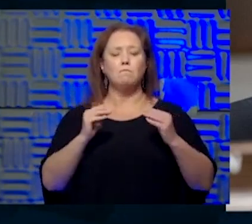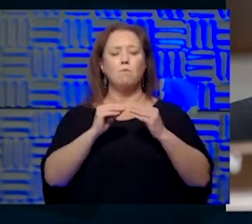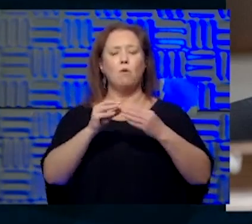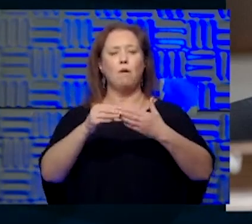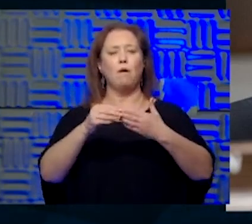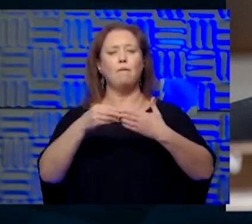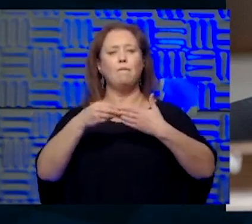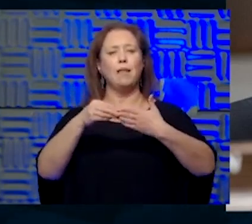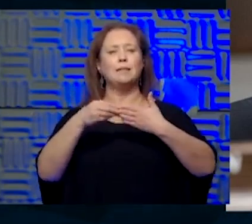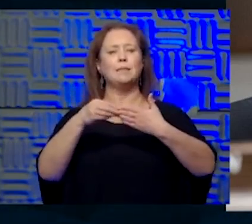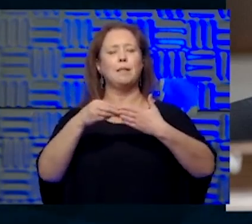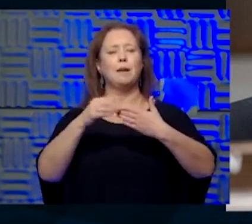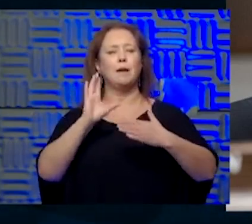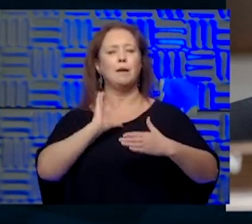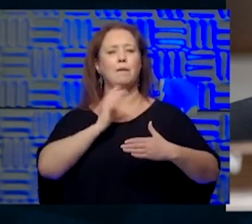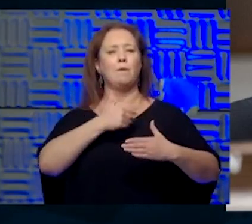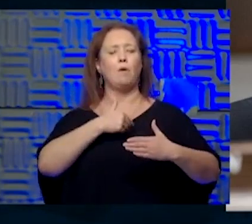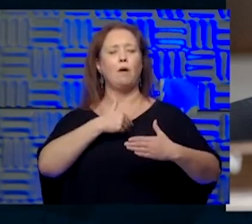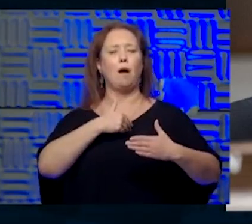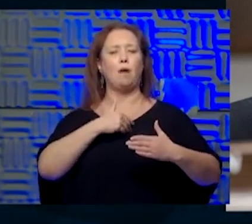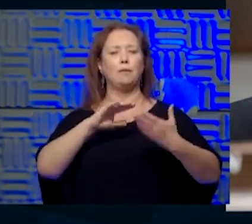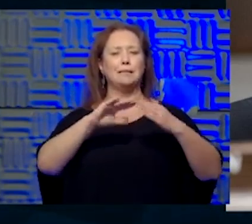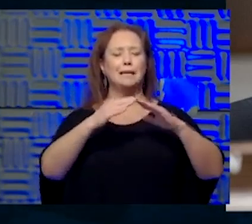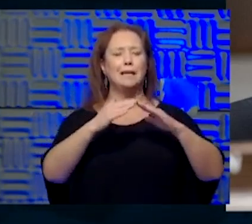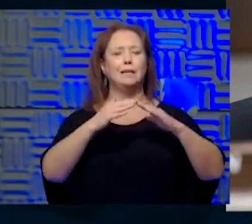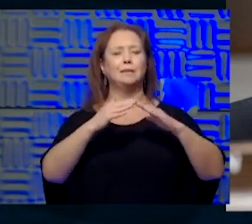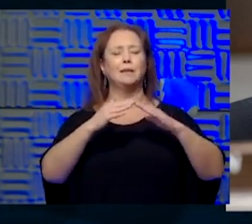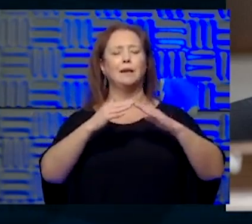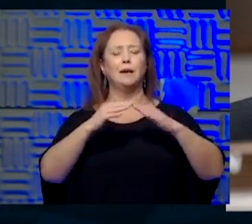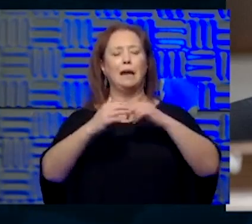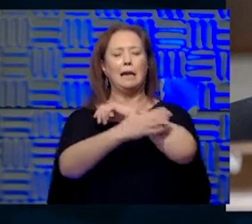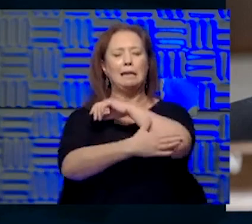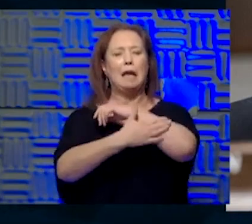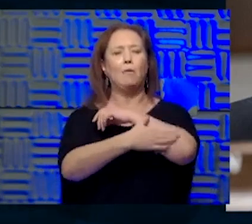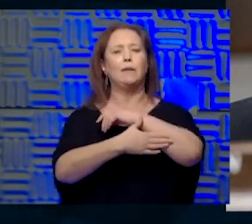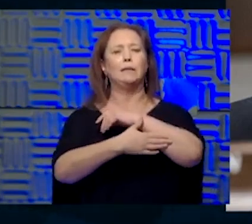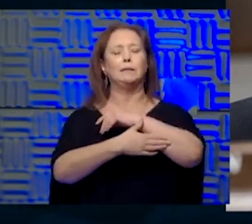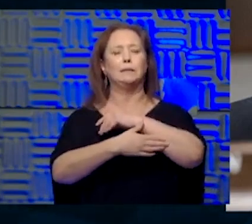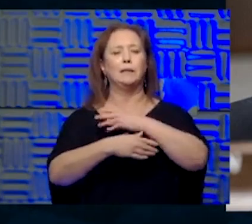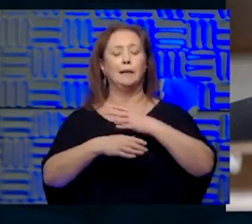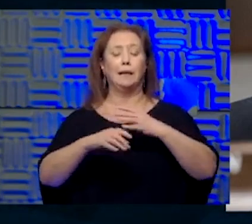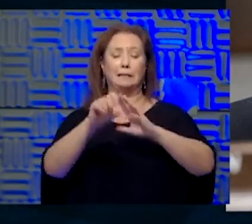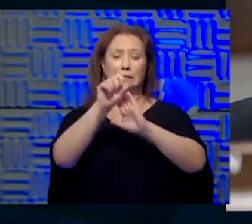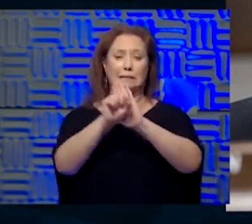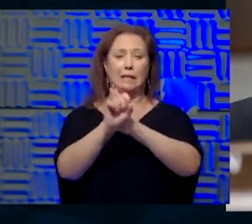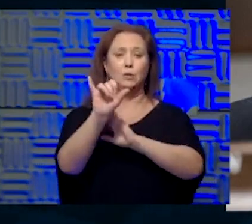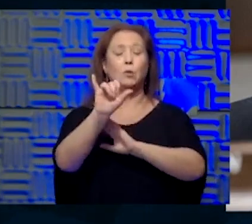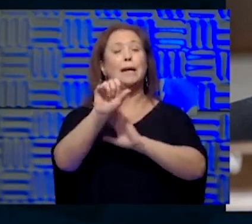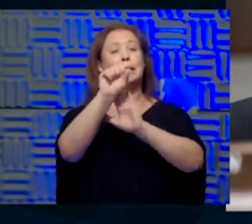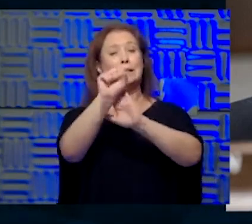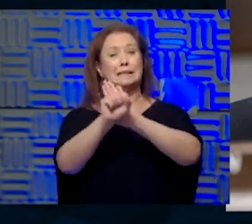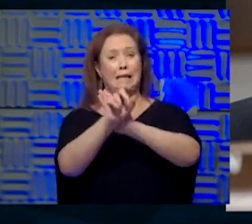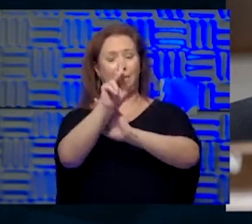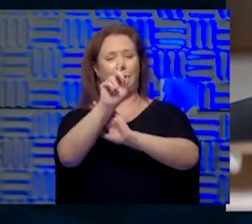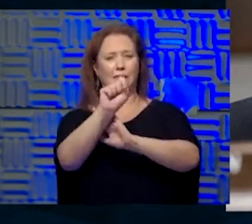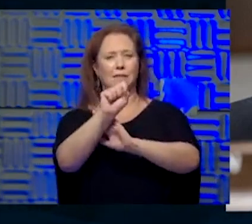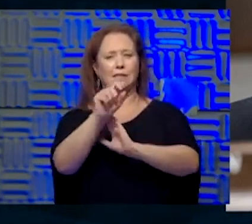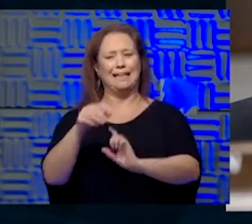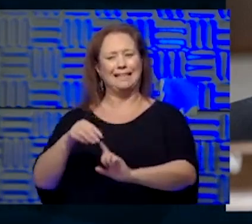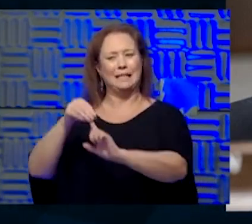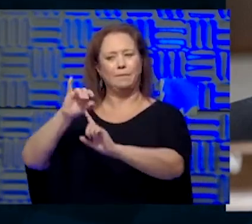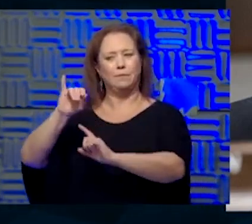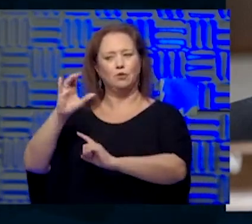flexibility for our cities and counties and the states. In the state of Kansas, with the exception of Johnson